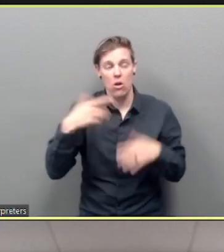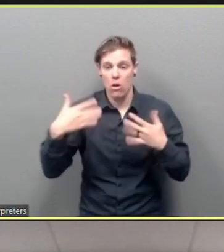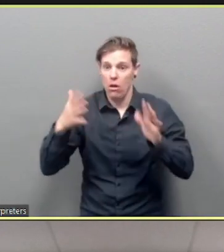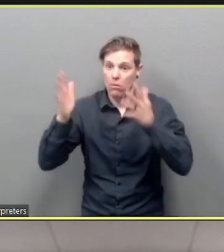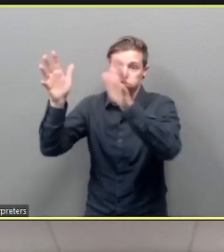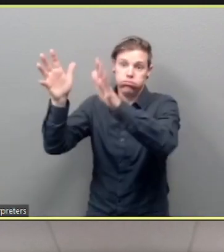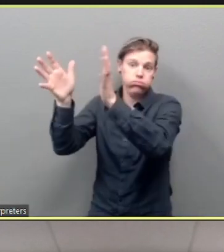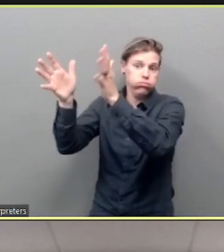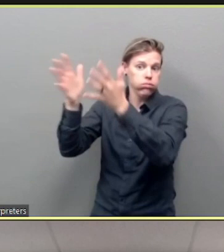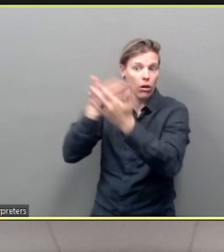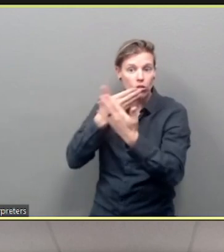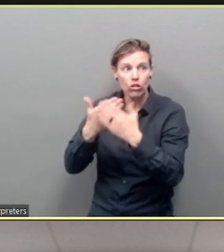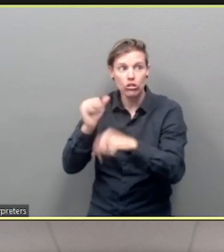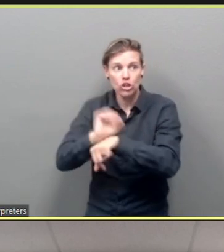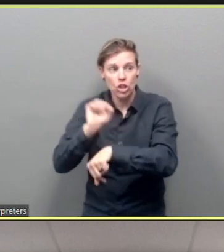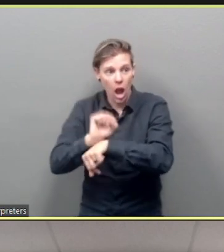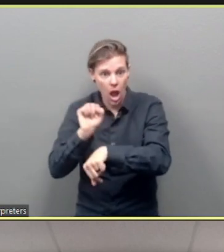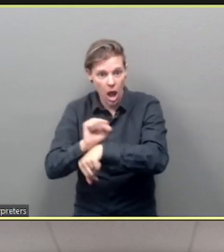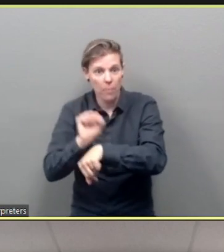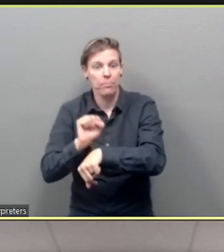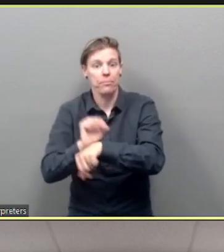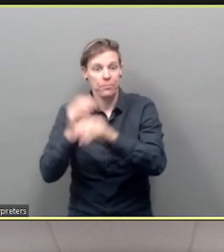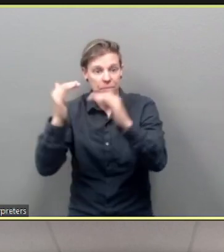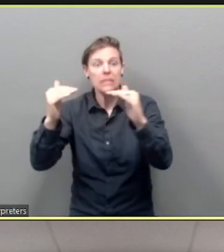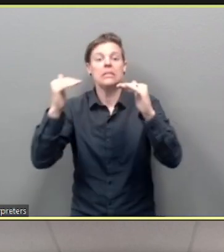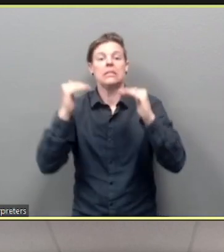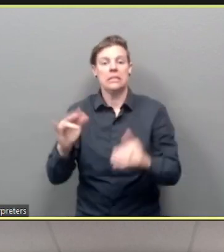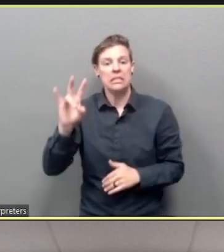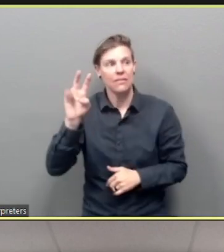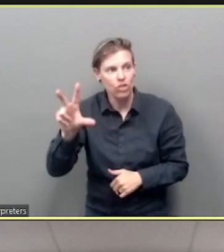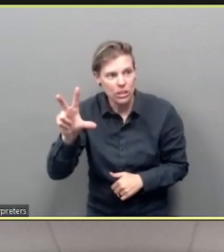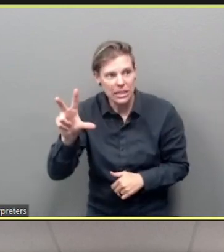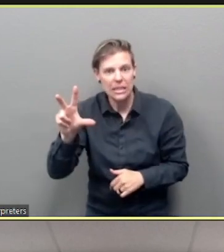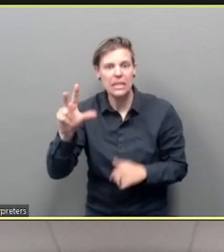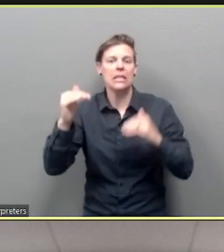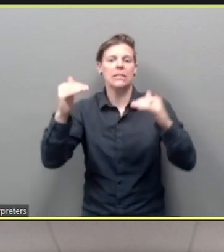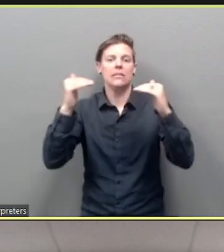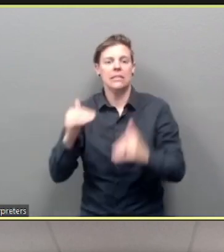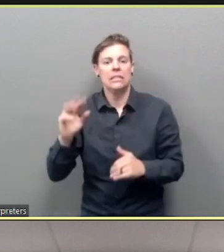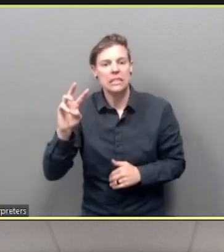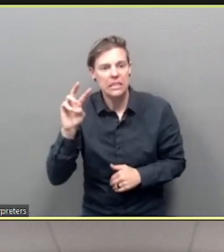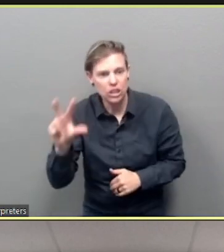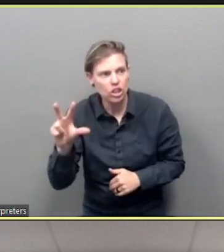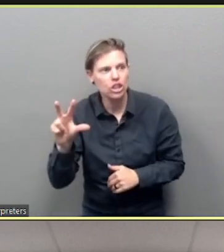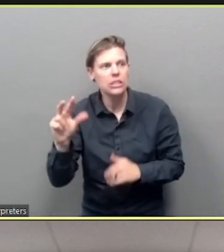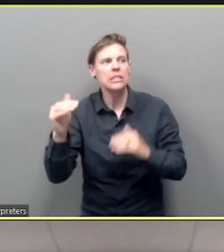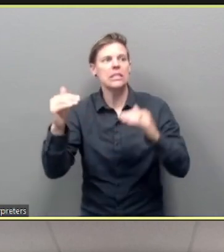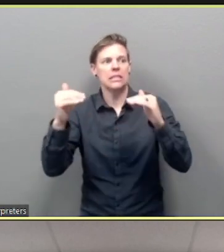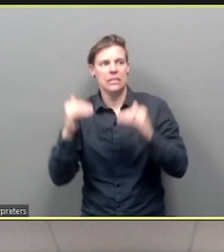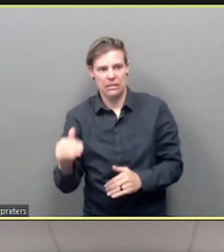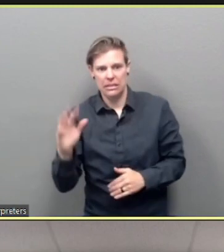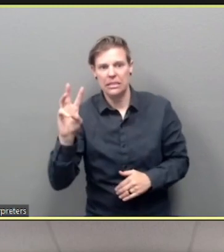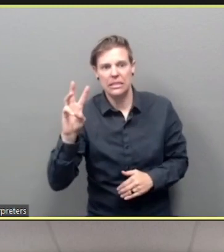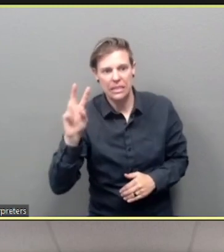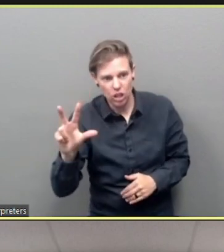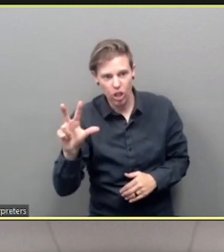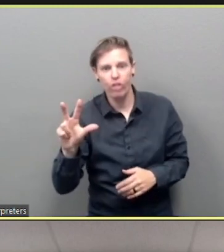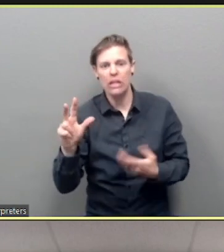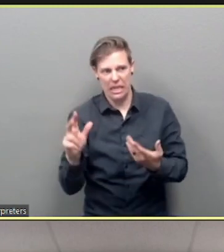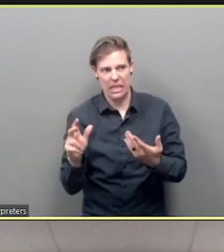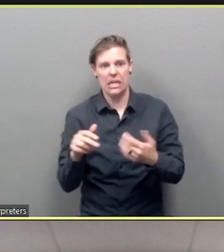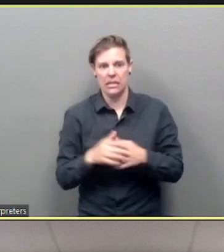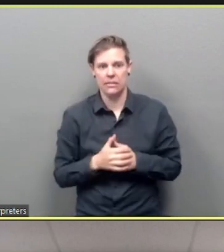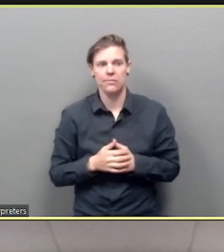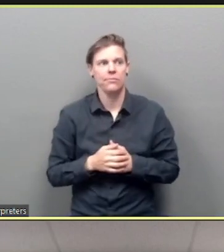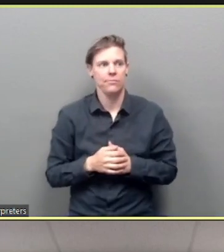again, 73 doses. Gerald Champion at 63 down in Alamogordo, where they're up against it as well.